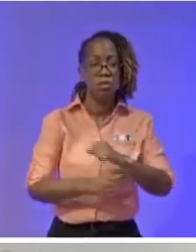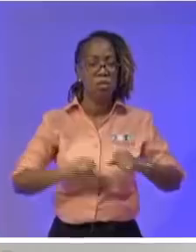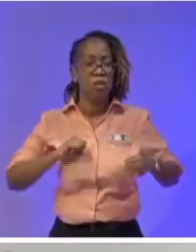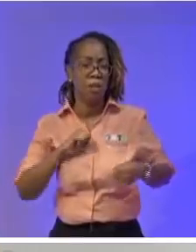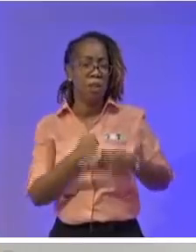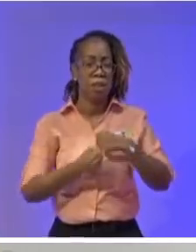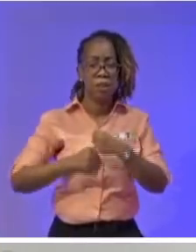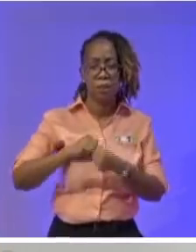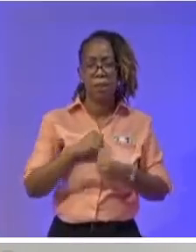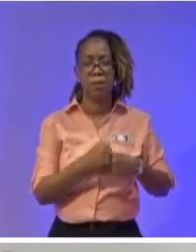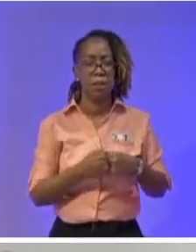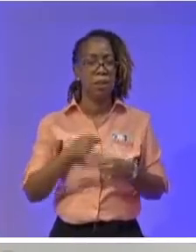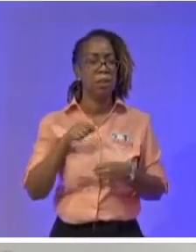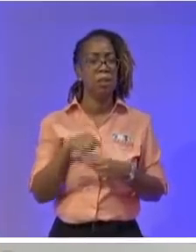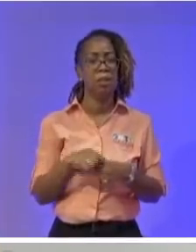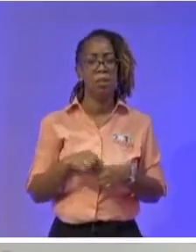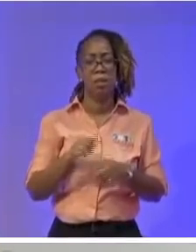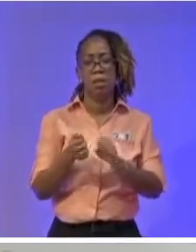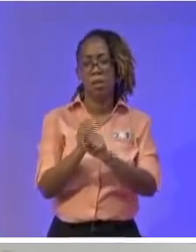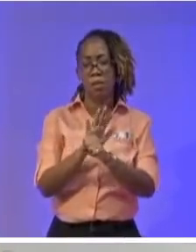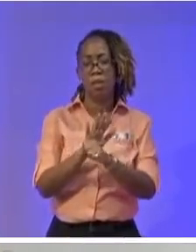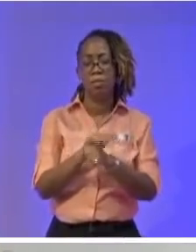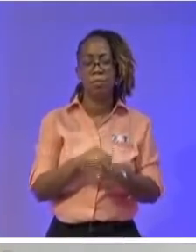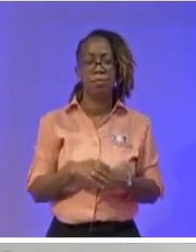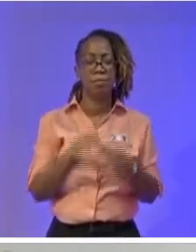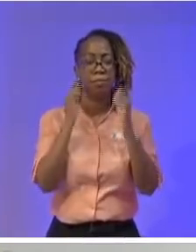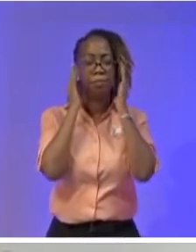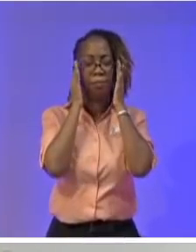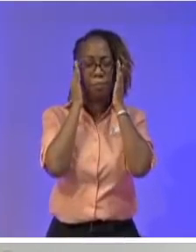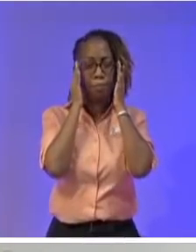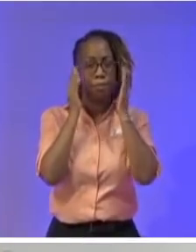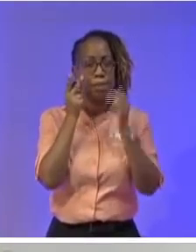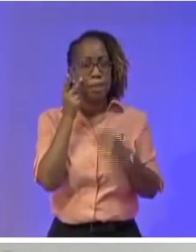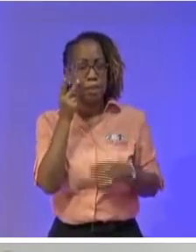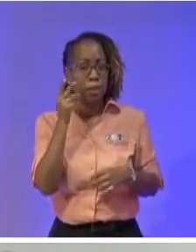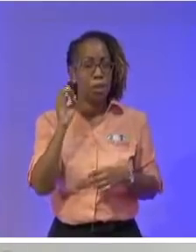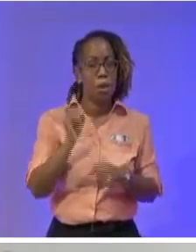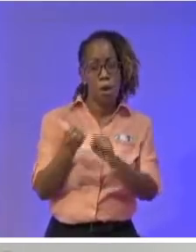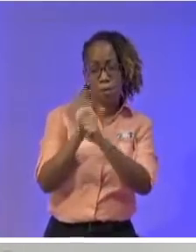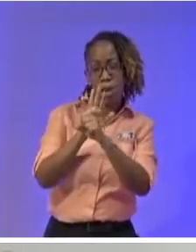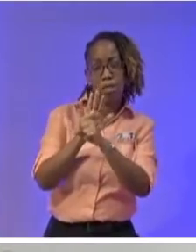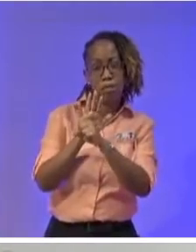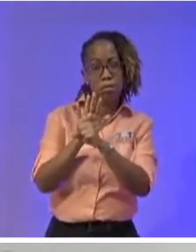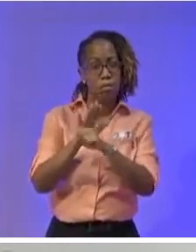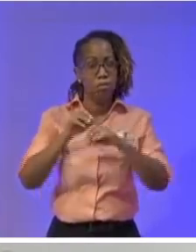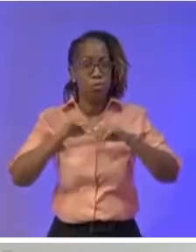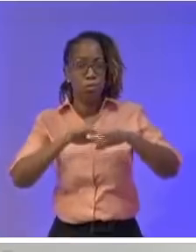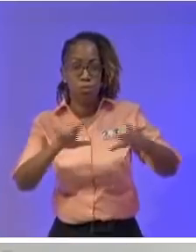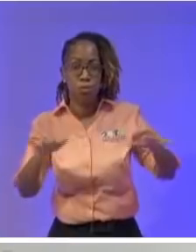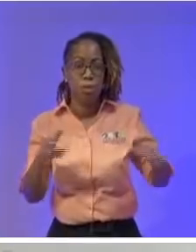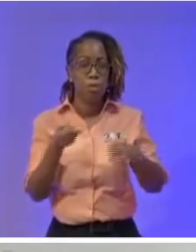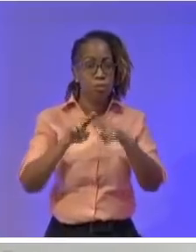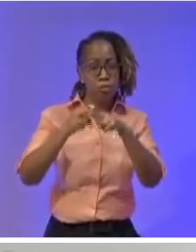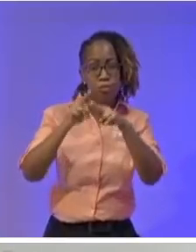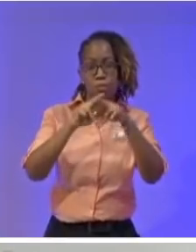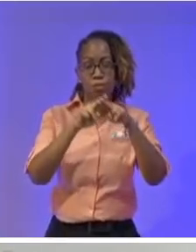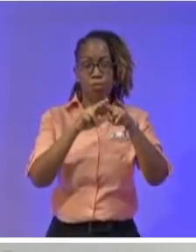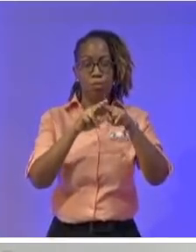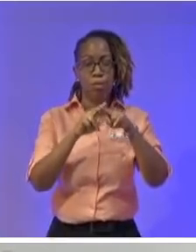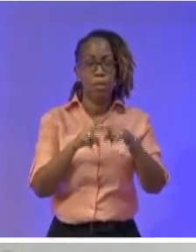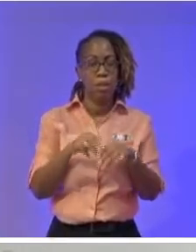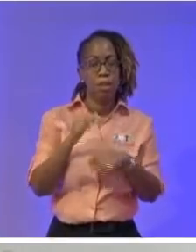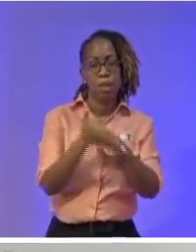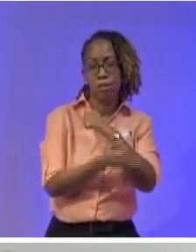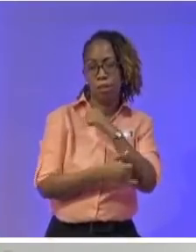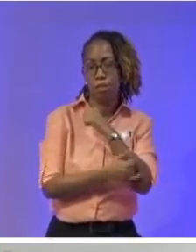The Omicron variant is taking over countries. There are hospitals in other countries